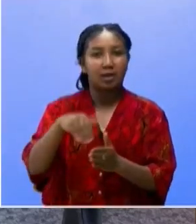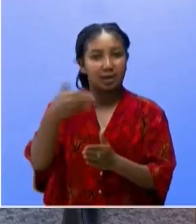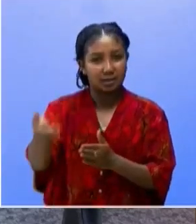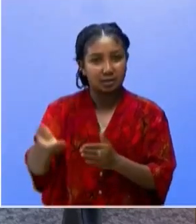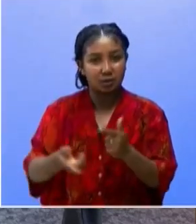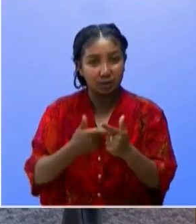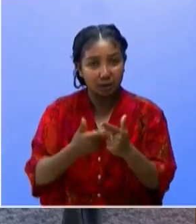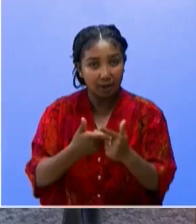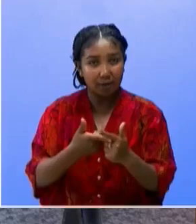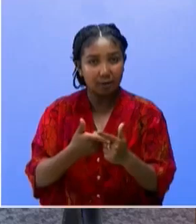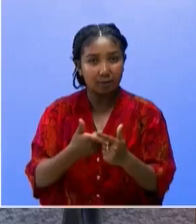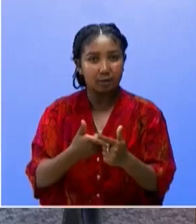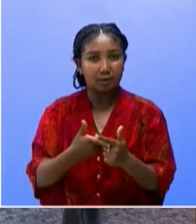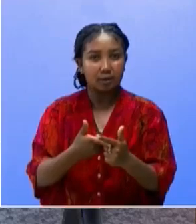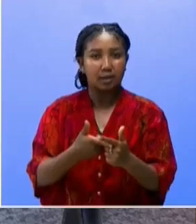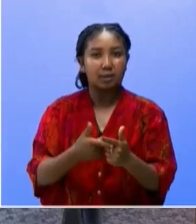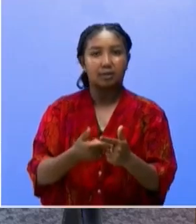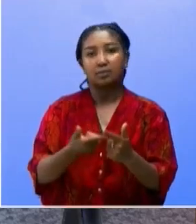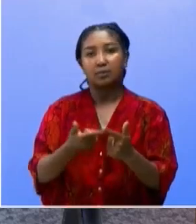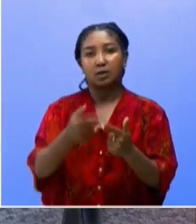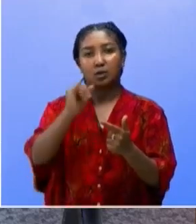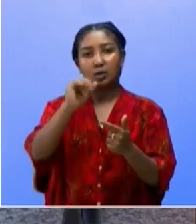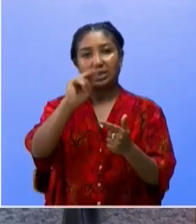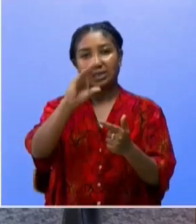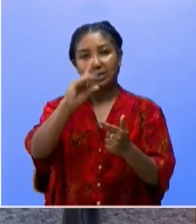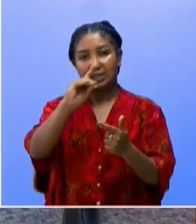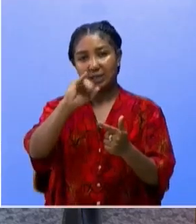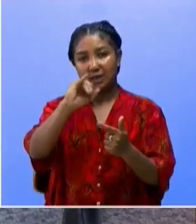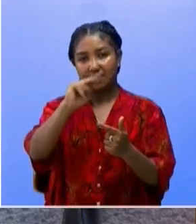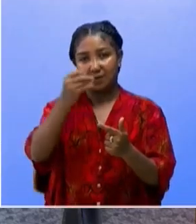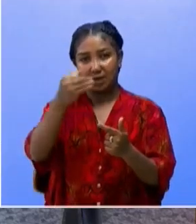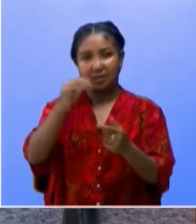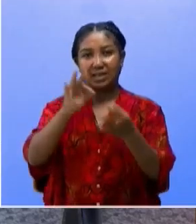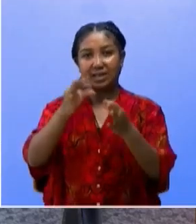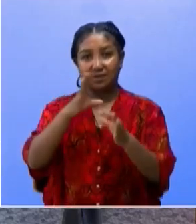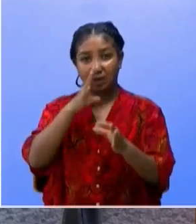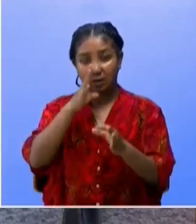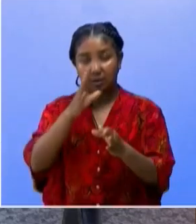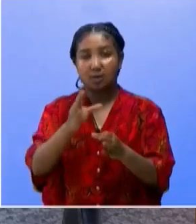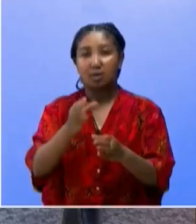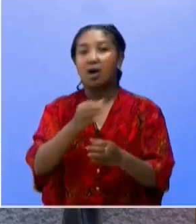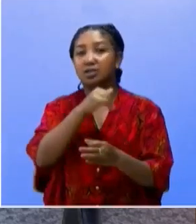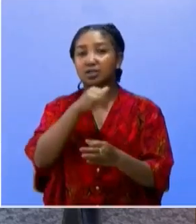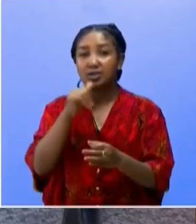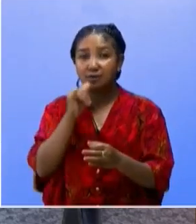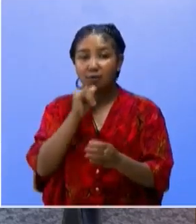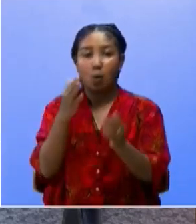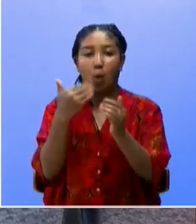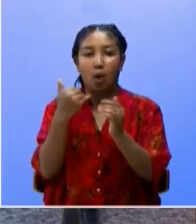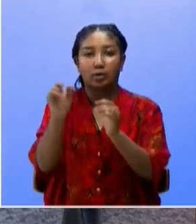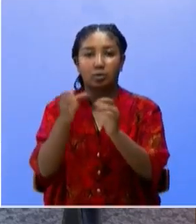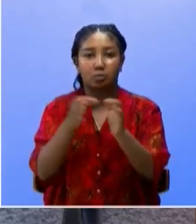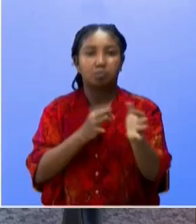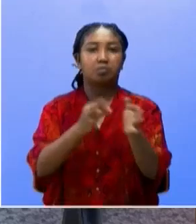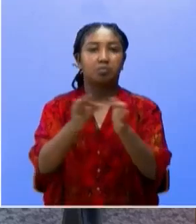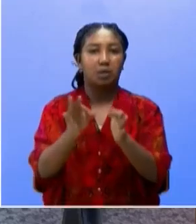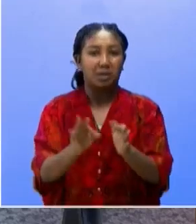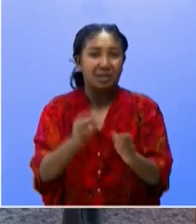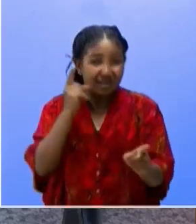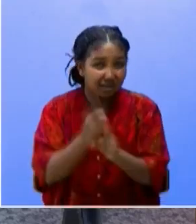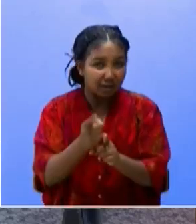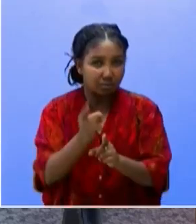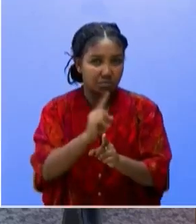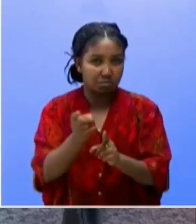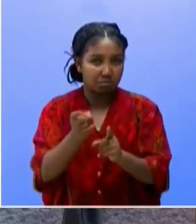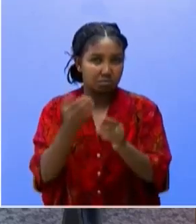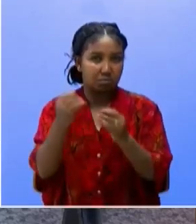are the indefinite adjectives, which can help you tell about the quantity of something, but not the exact